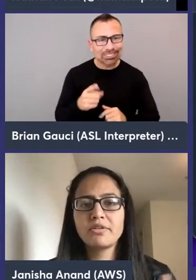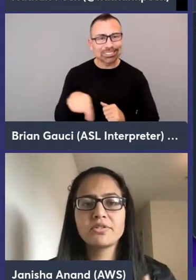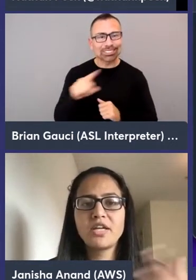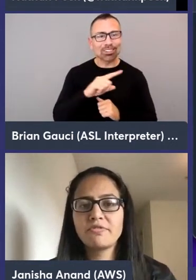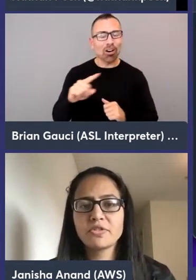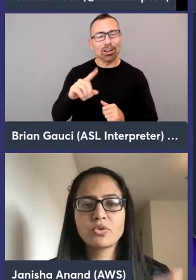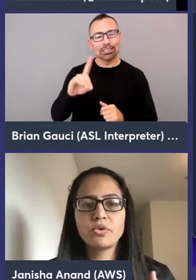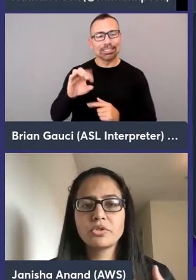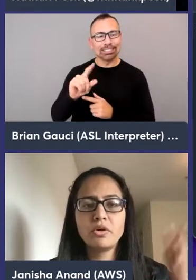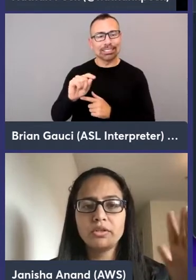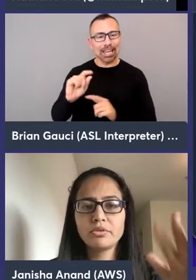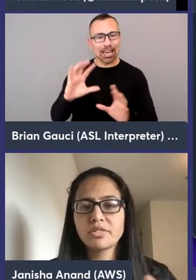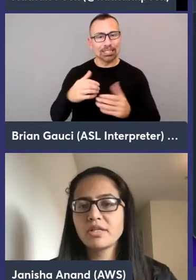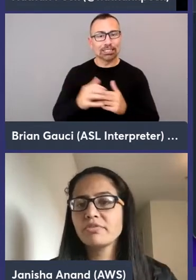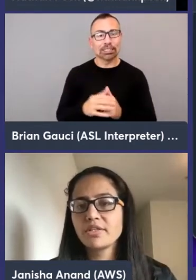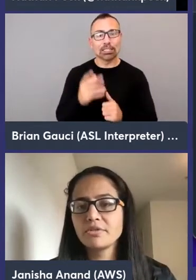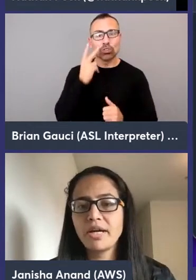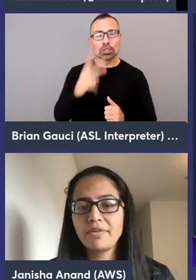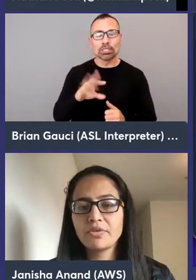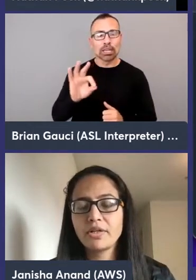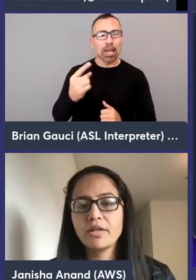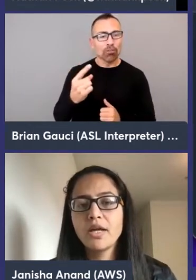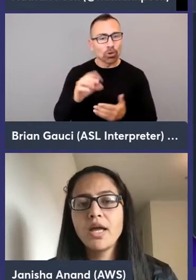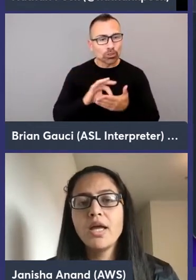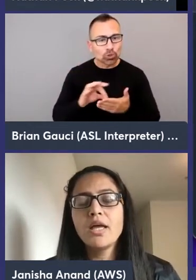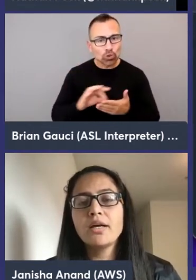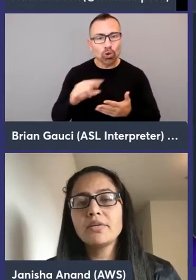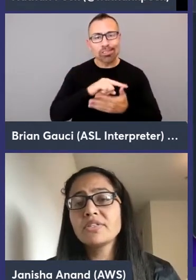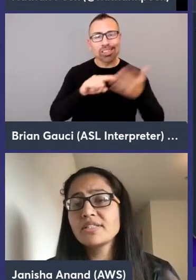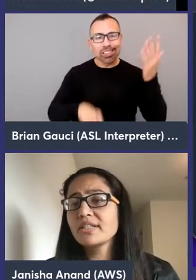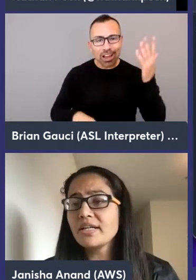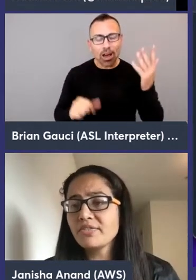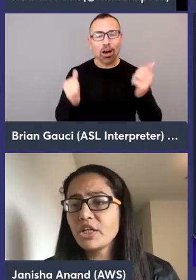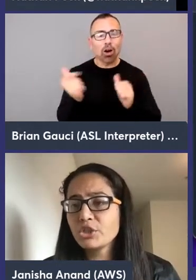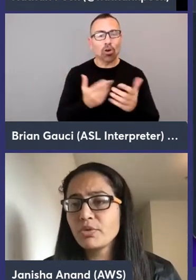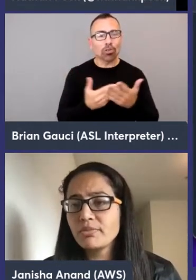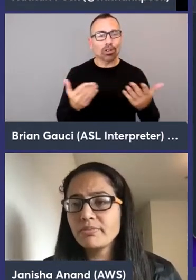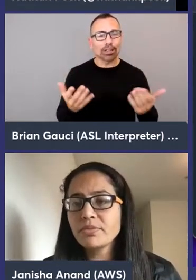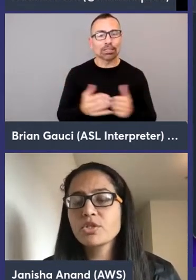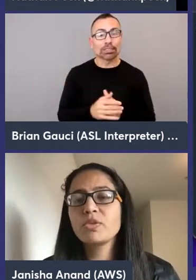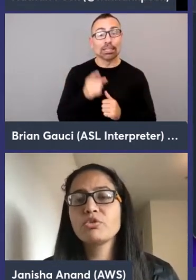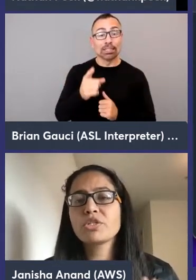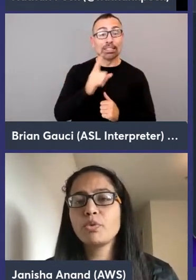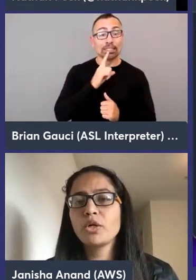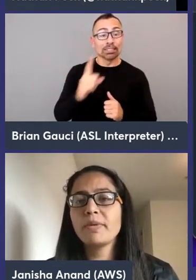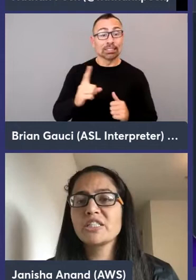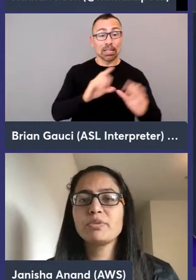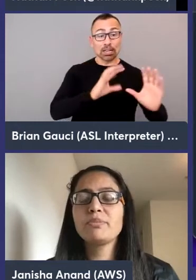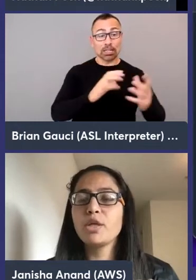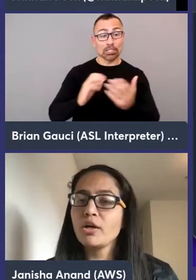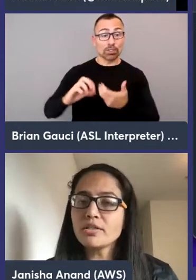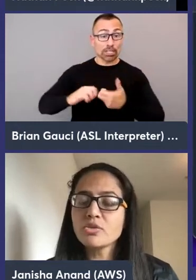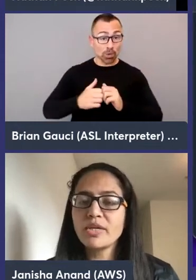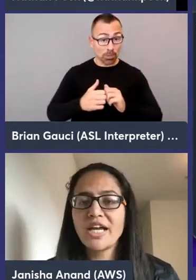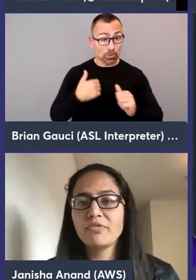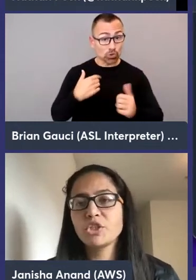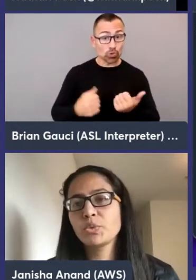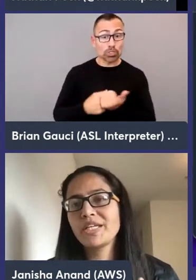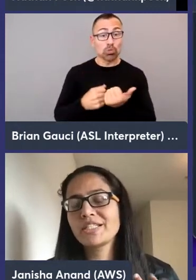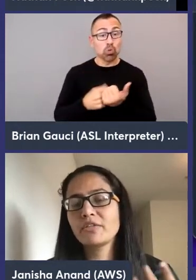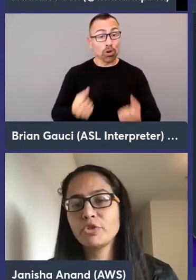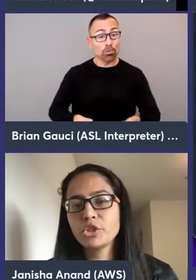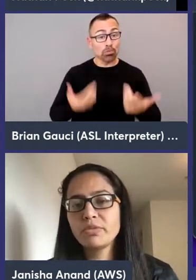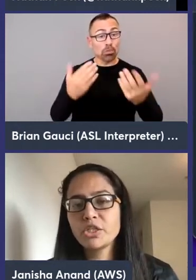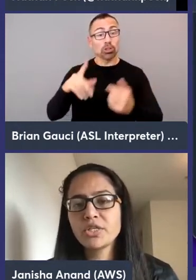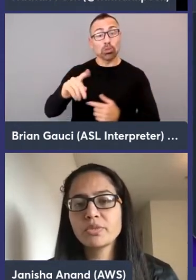precision, accuracy, F1 scores, all the good stuff that you have out there. This is a classification problem. So we do support multiple plots. We